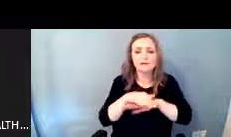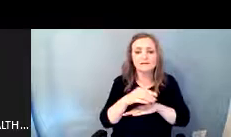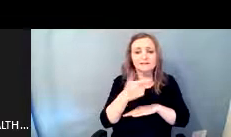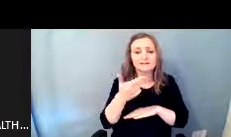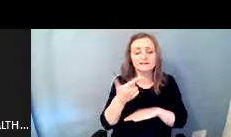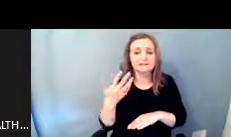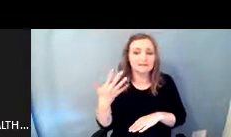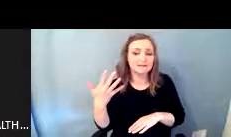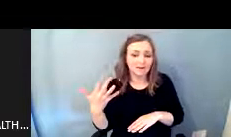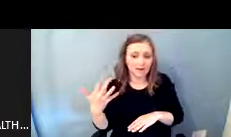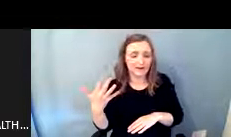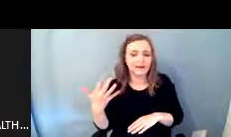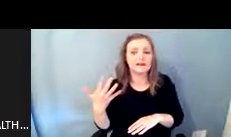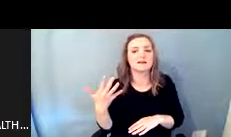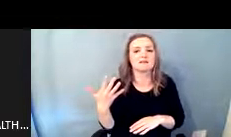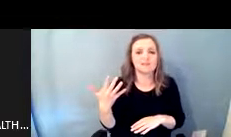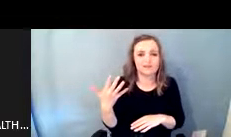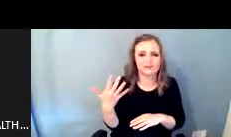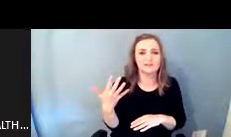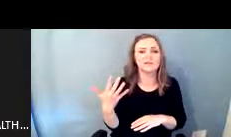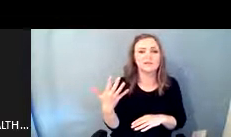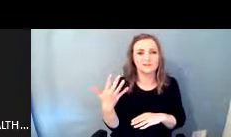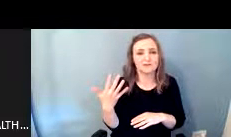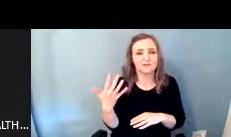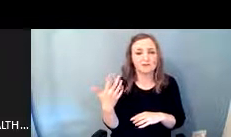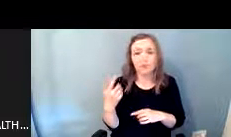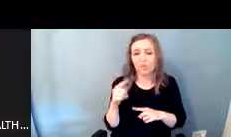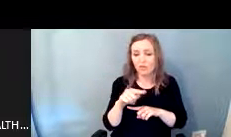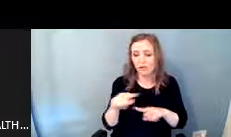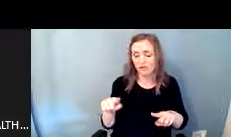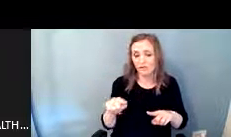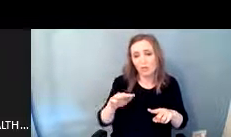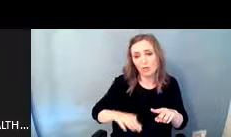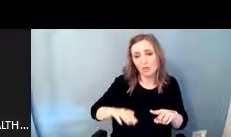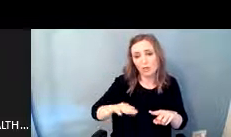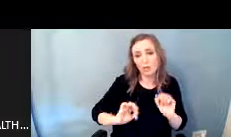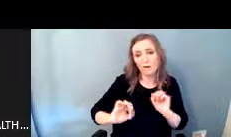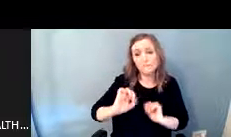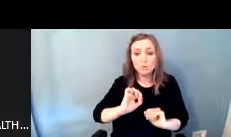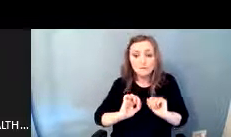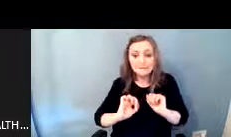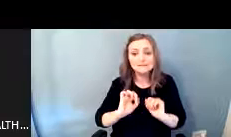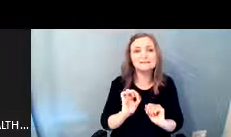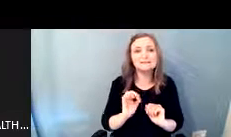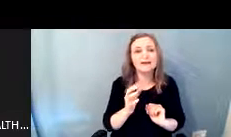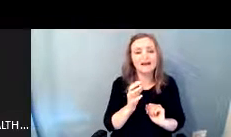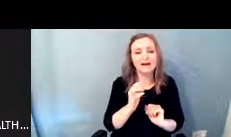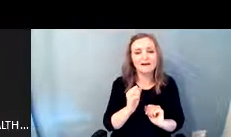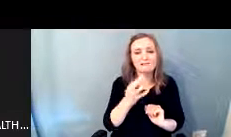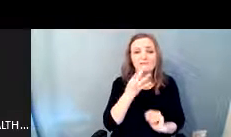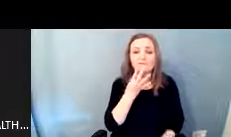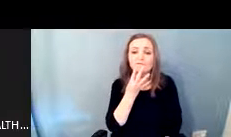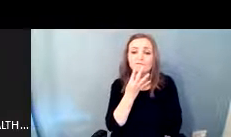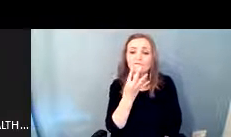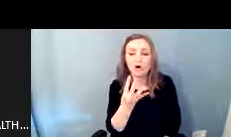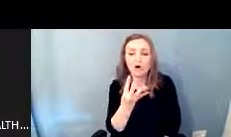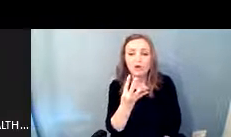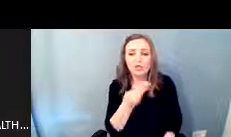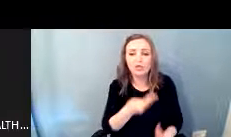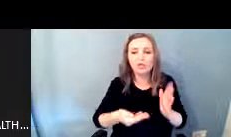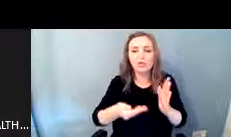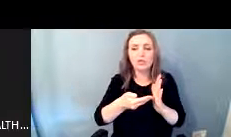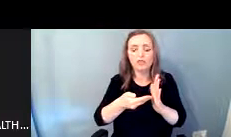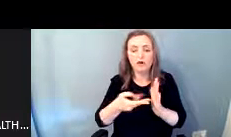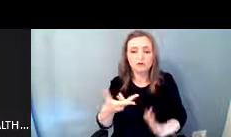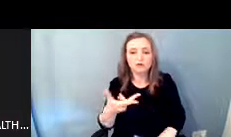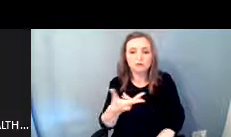are known to be immunocompromised, so have lower immunity, we're now delivering the 4th dose. Now, this